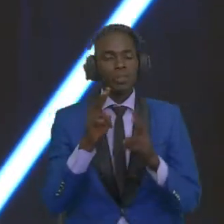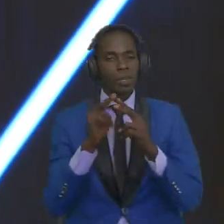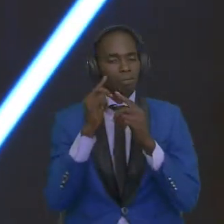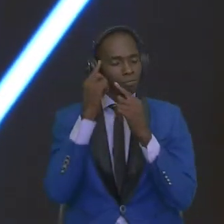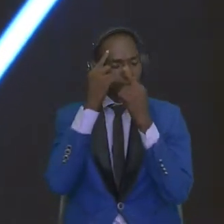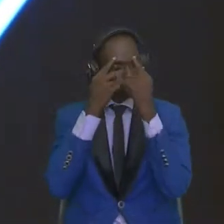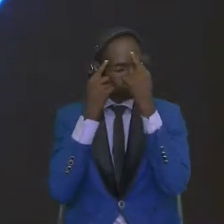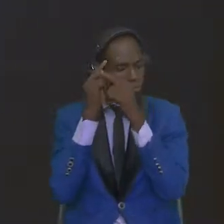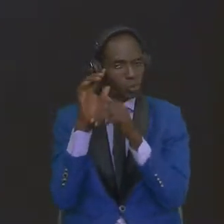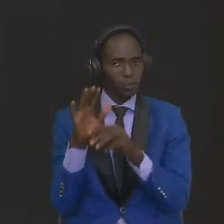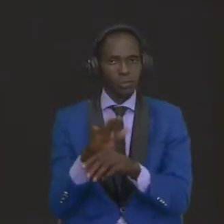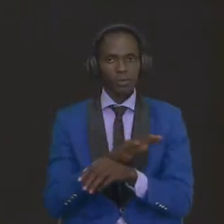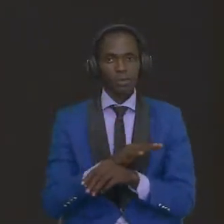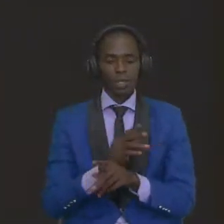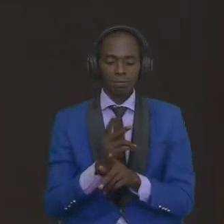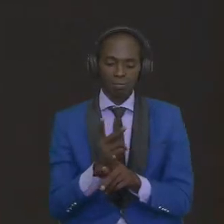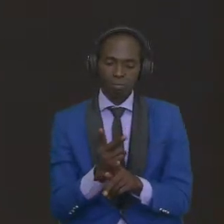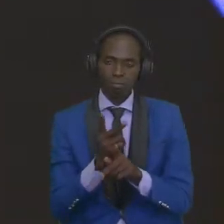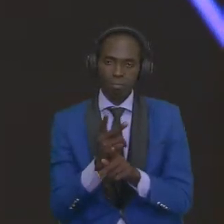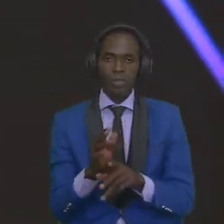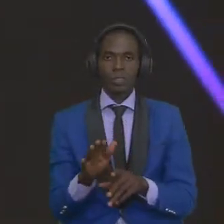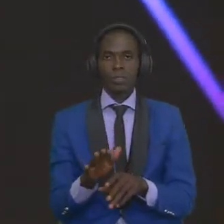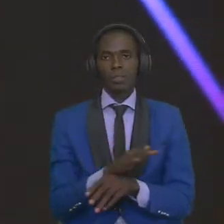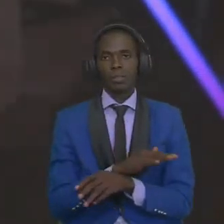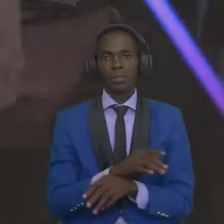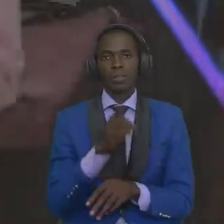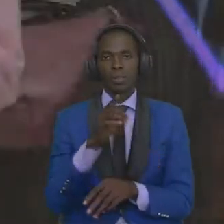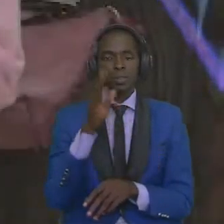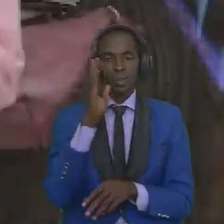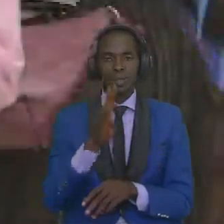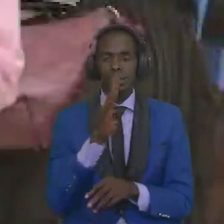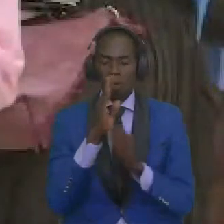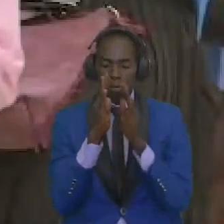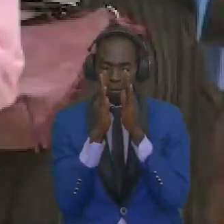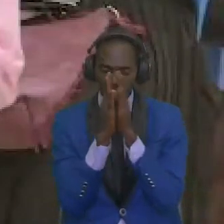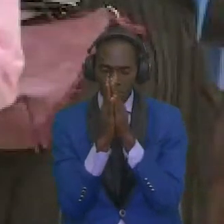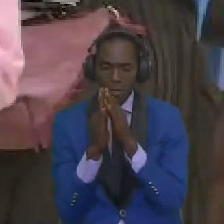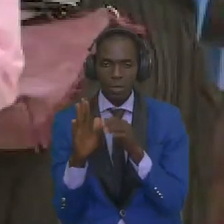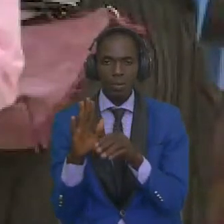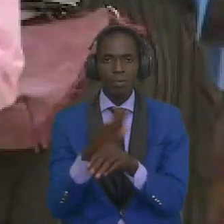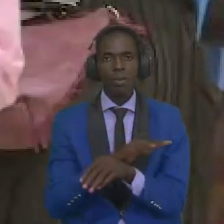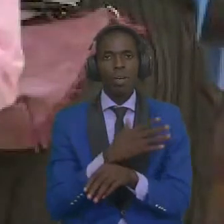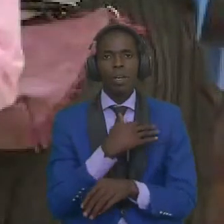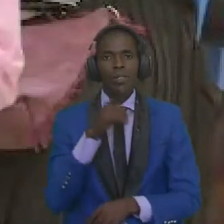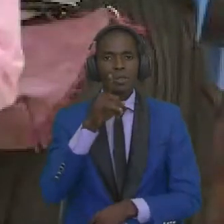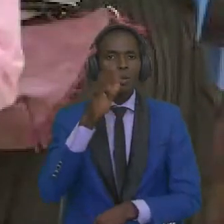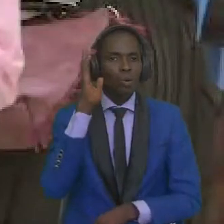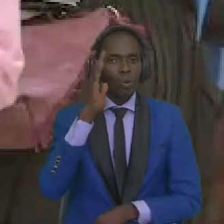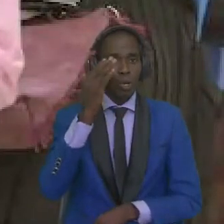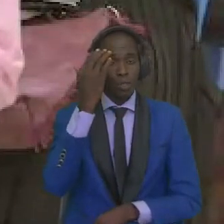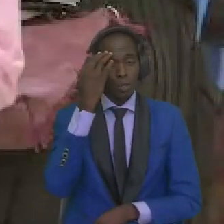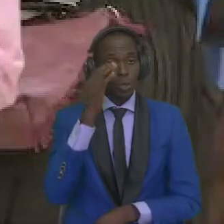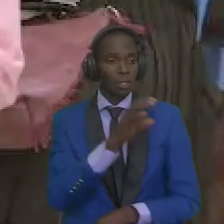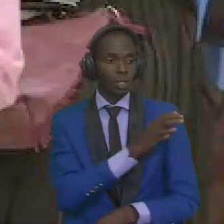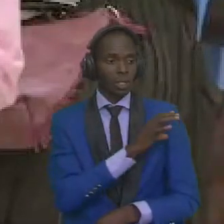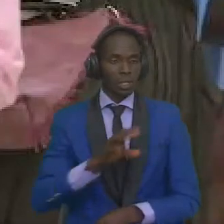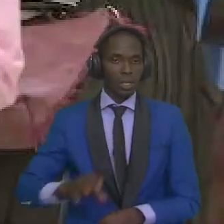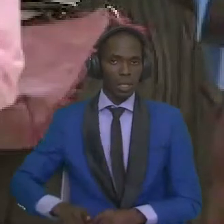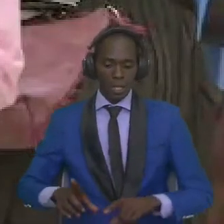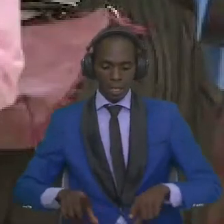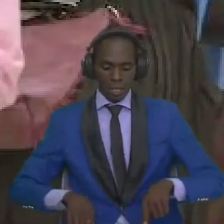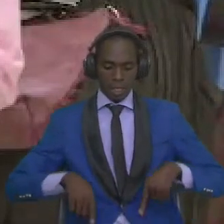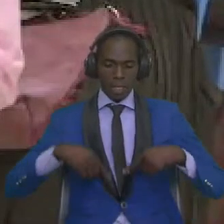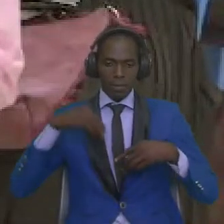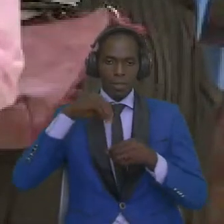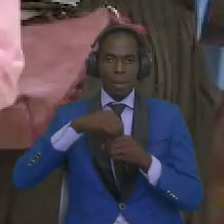thoughtful, you'll be very careful, you'll be very prayerful, and you will know Christ lives